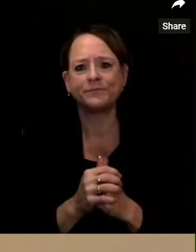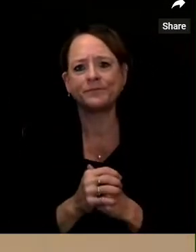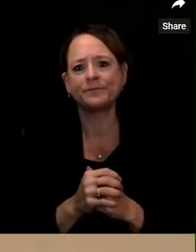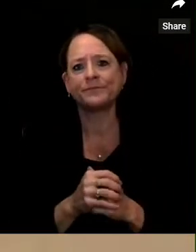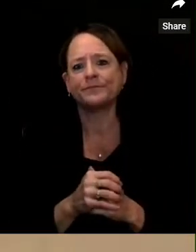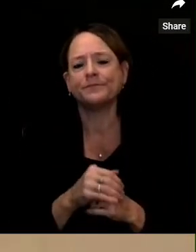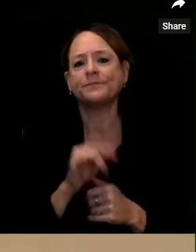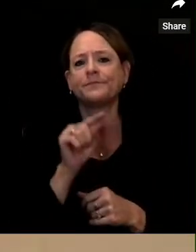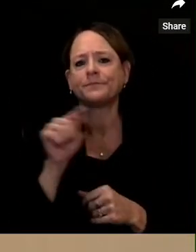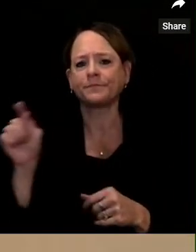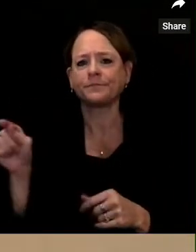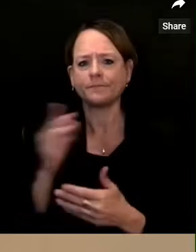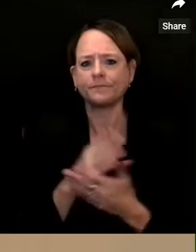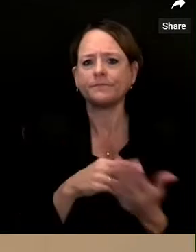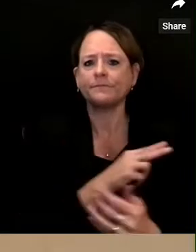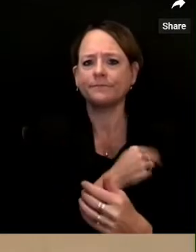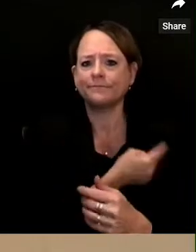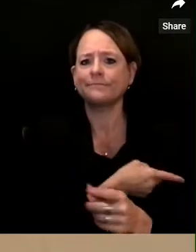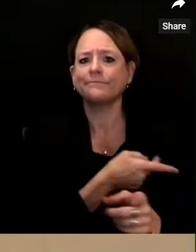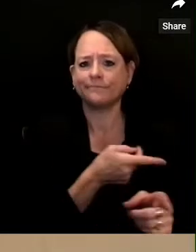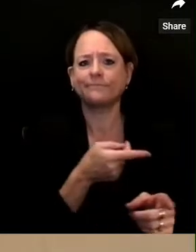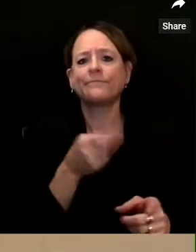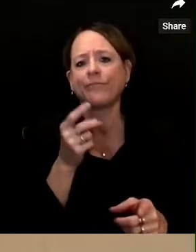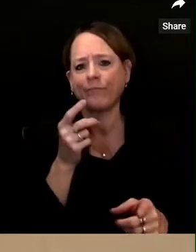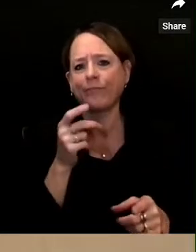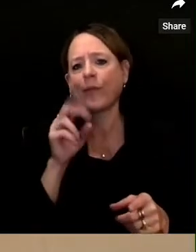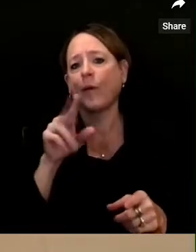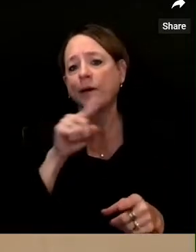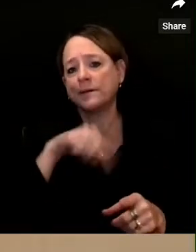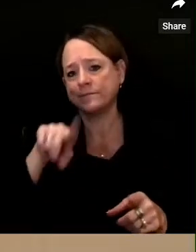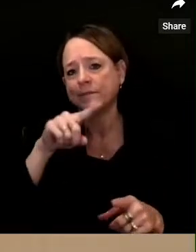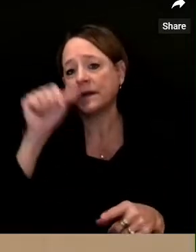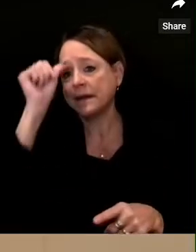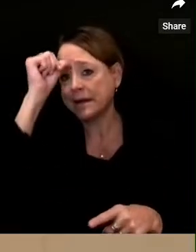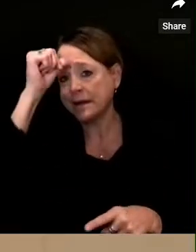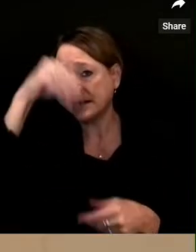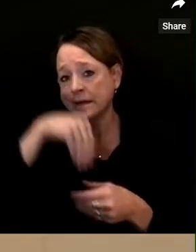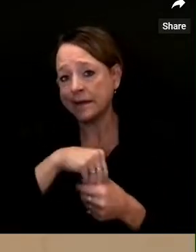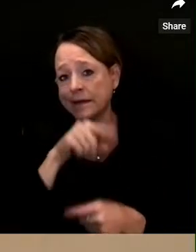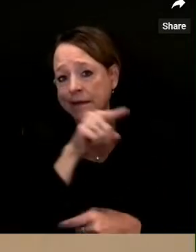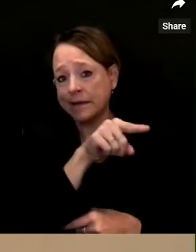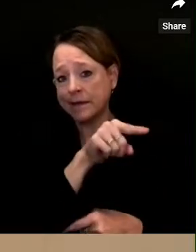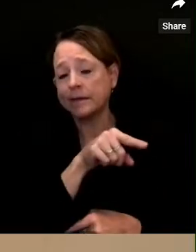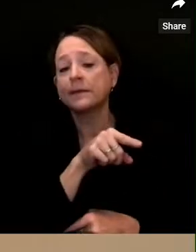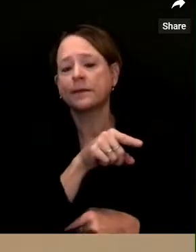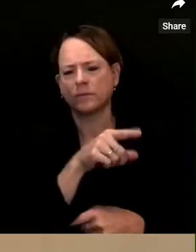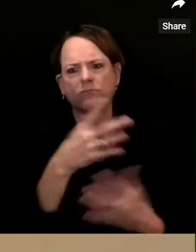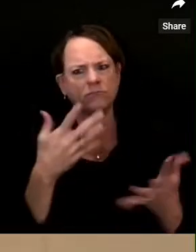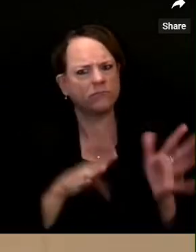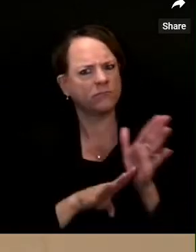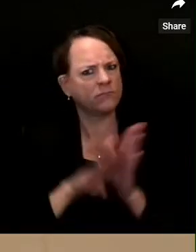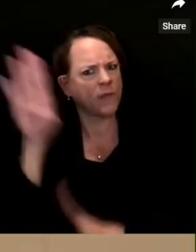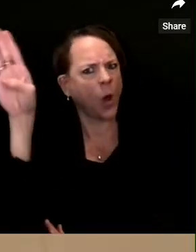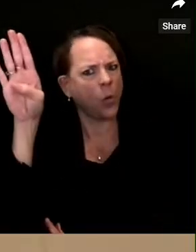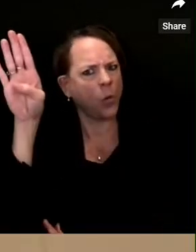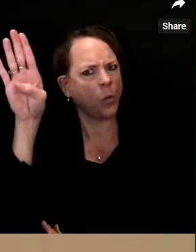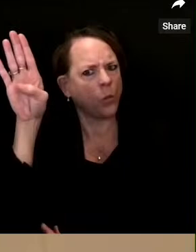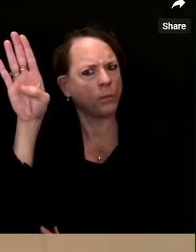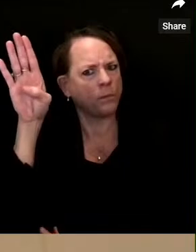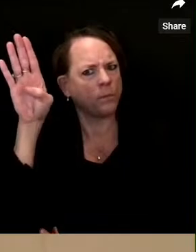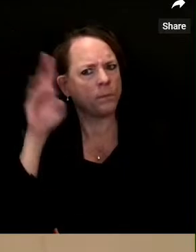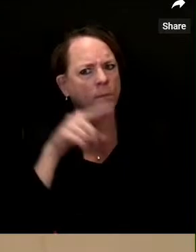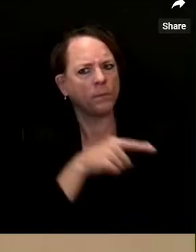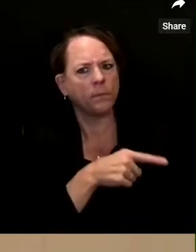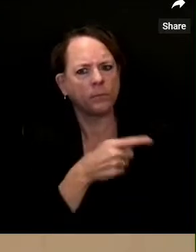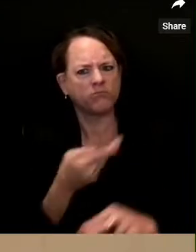like India, it was quite a bit worse than the surge that they had in the first year of the epidemic. Right now, we're about